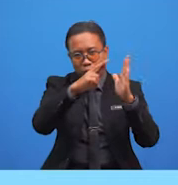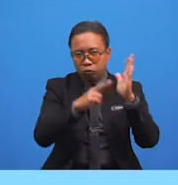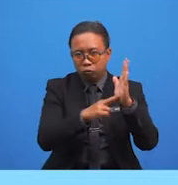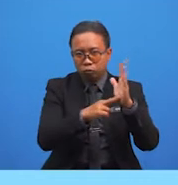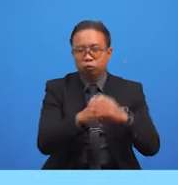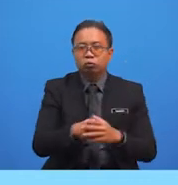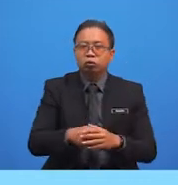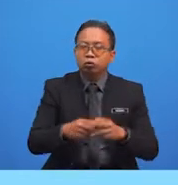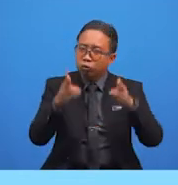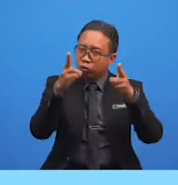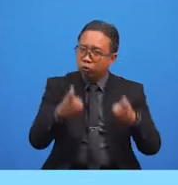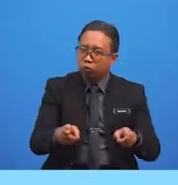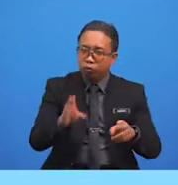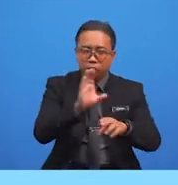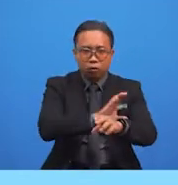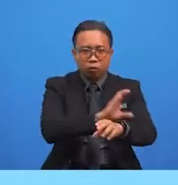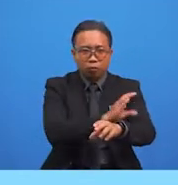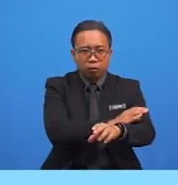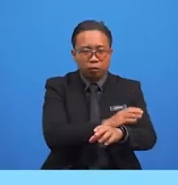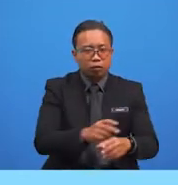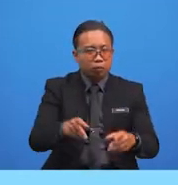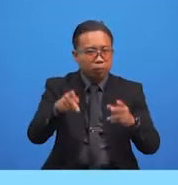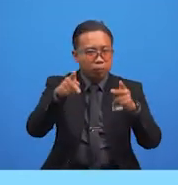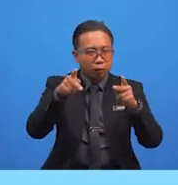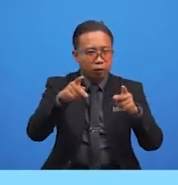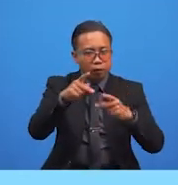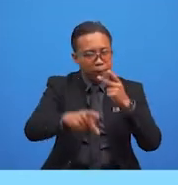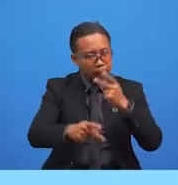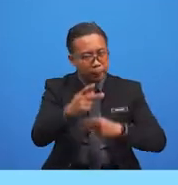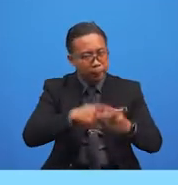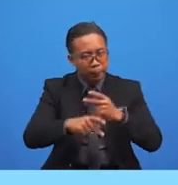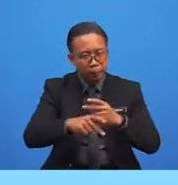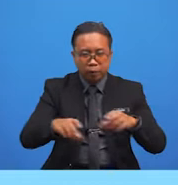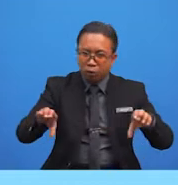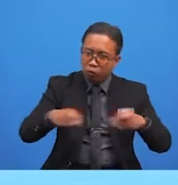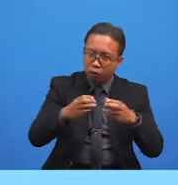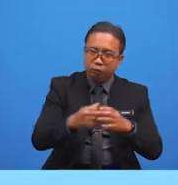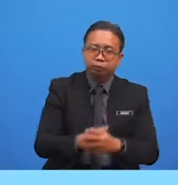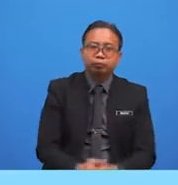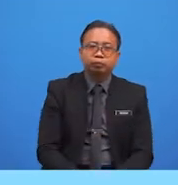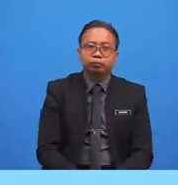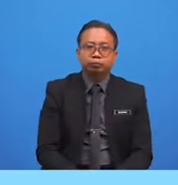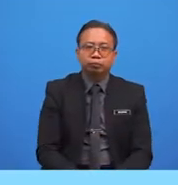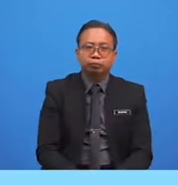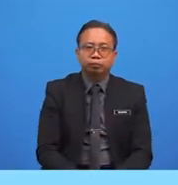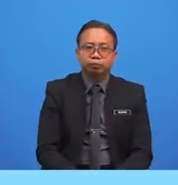rules that the human computer programmer sets out for them to follow.